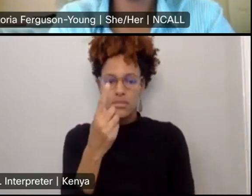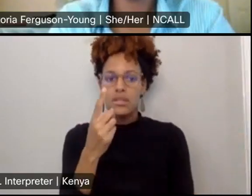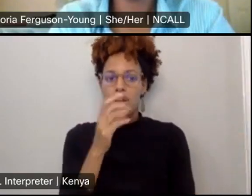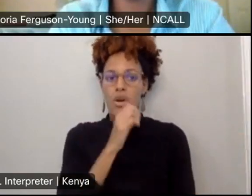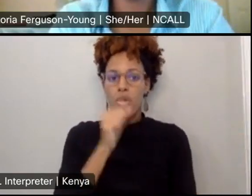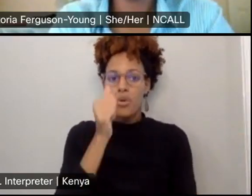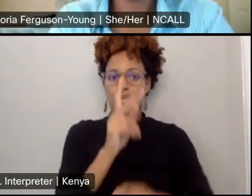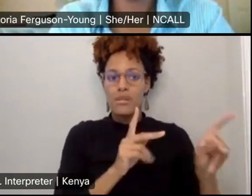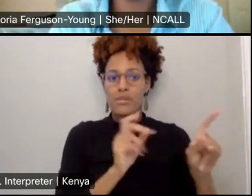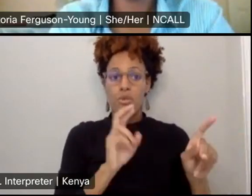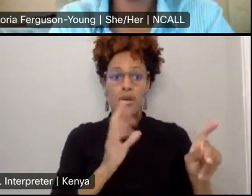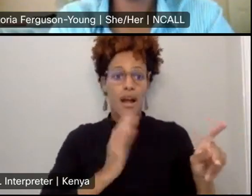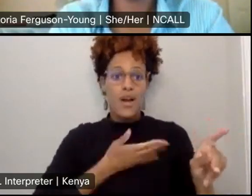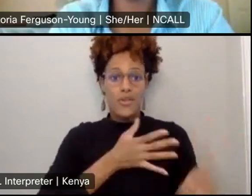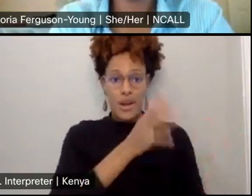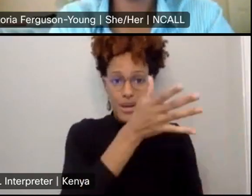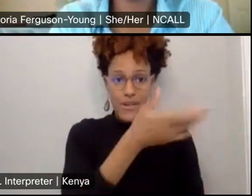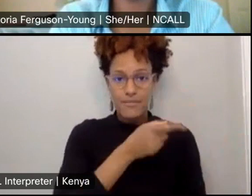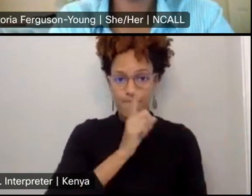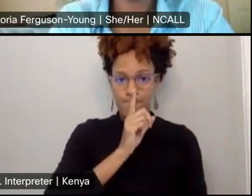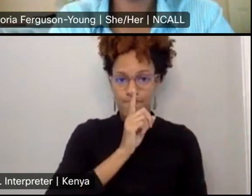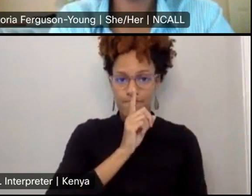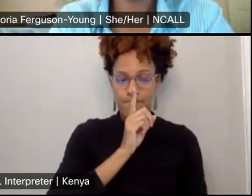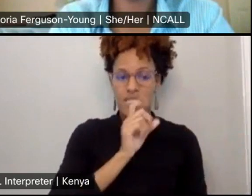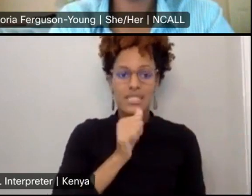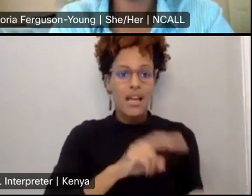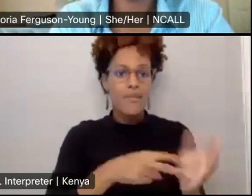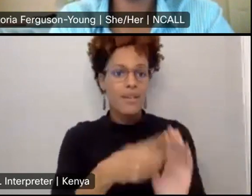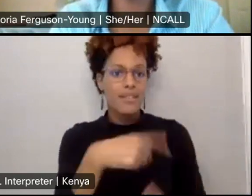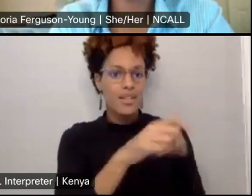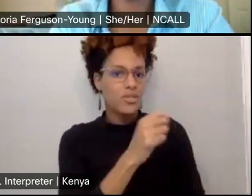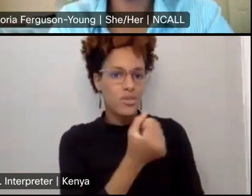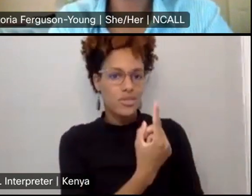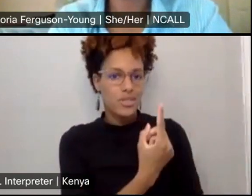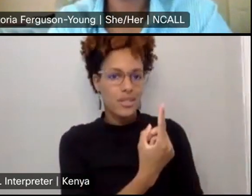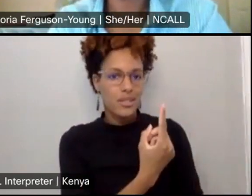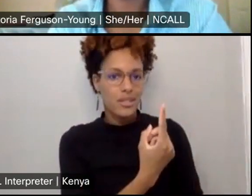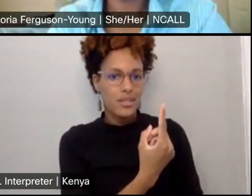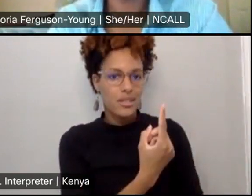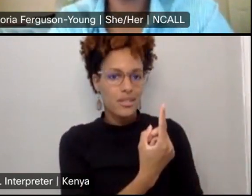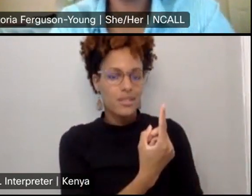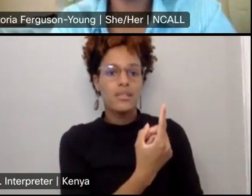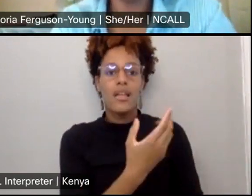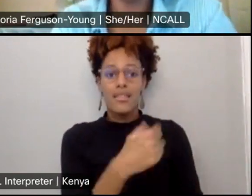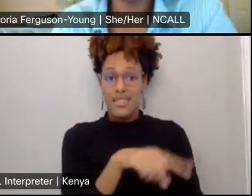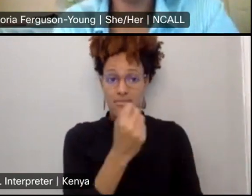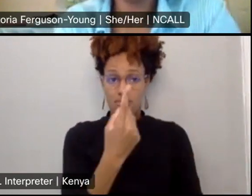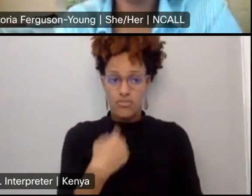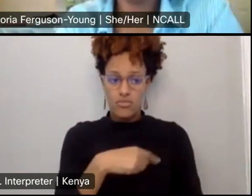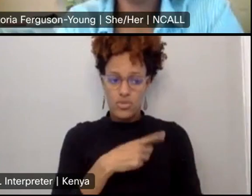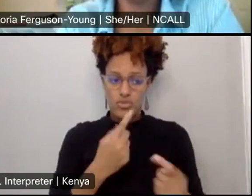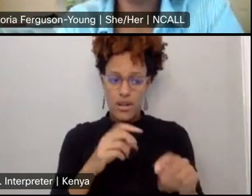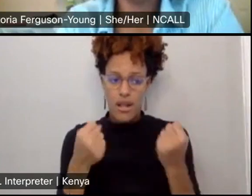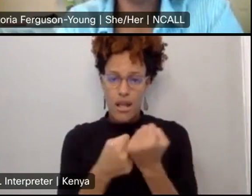our grandparents aren't saying anything doesn't mean they don't understand what we are trying to advocate for. And so